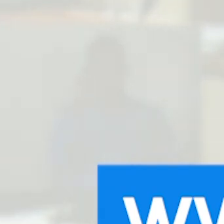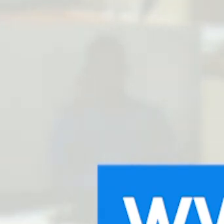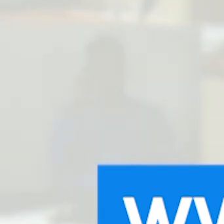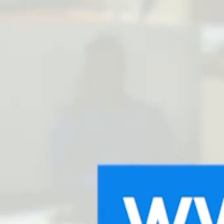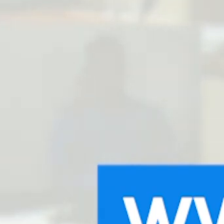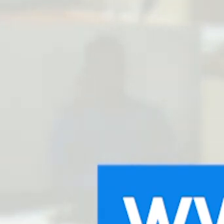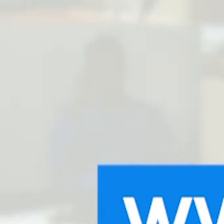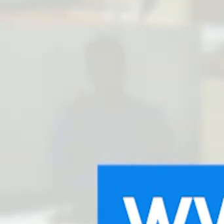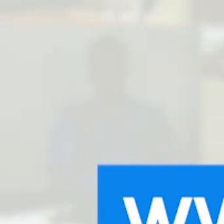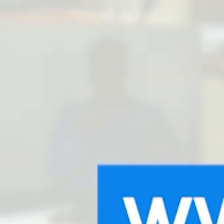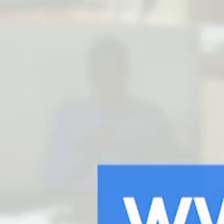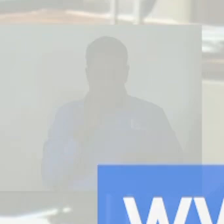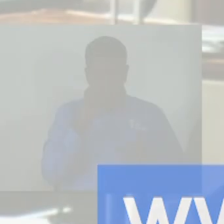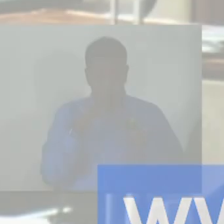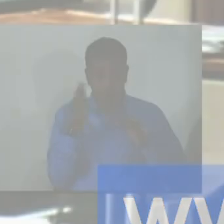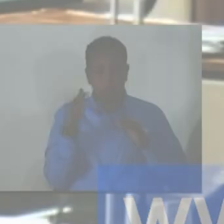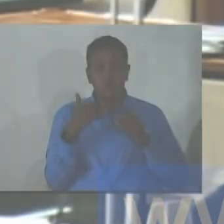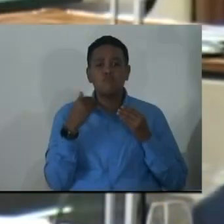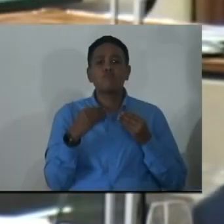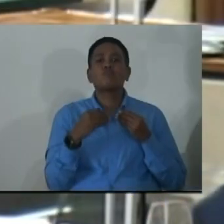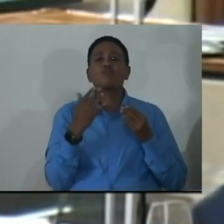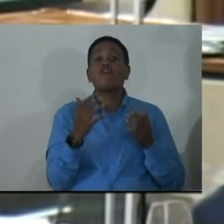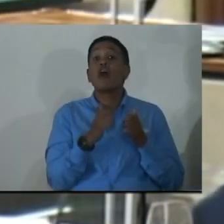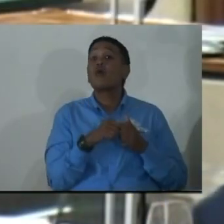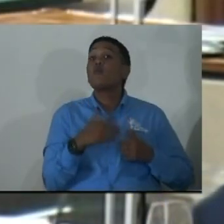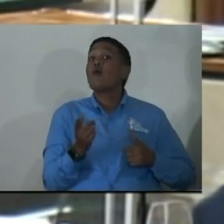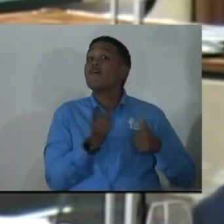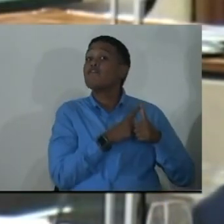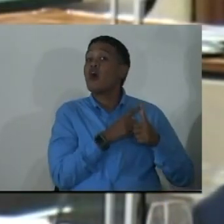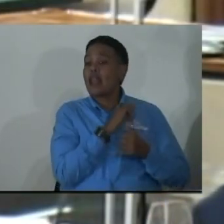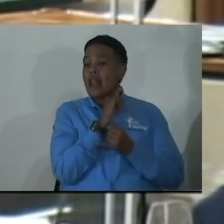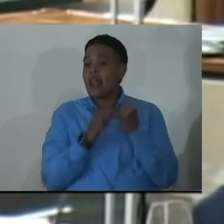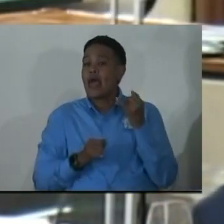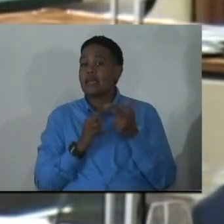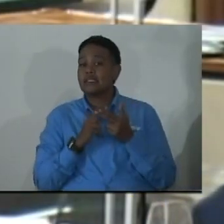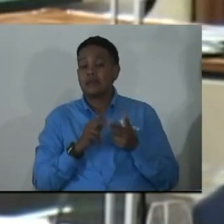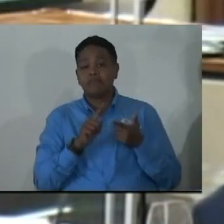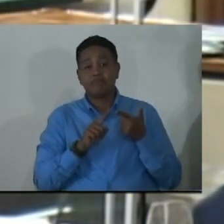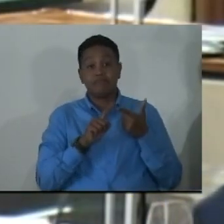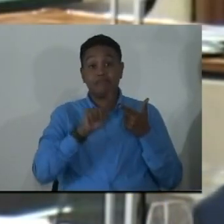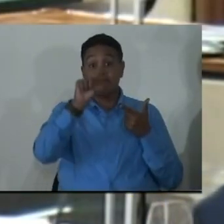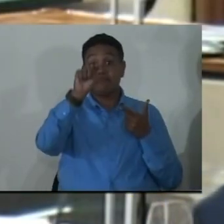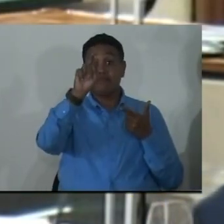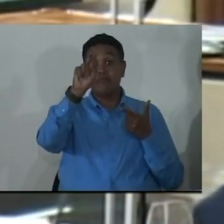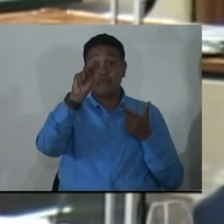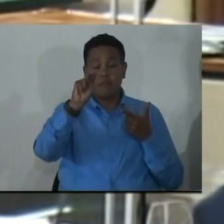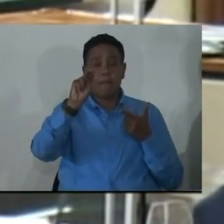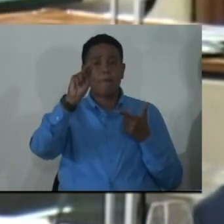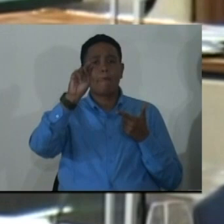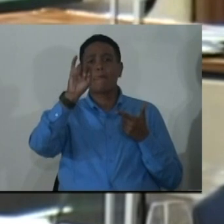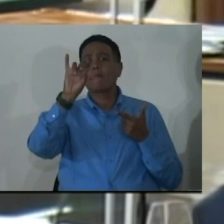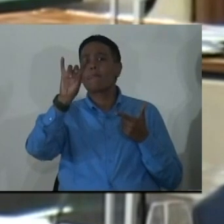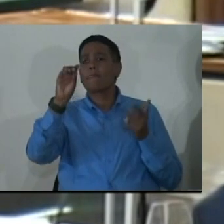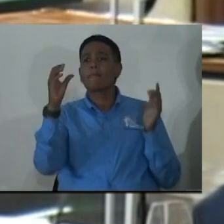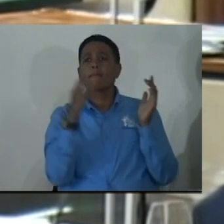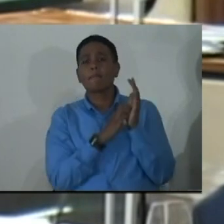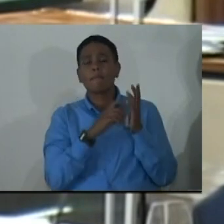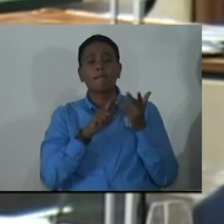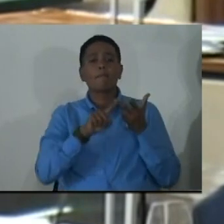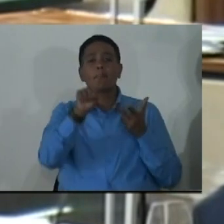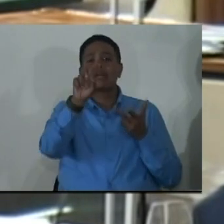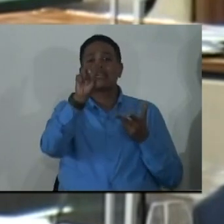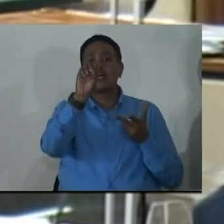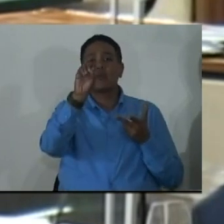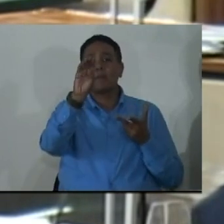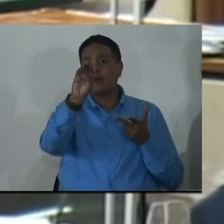www.wecare.gov.jm and provide, along with their first and last names, their TRN or their government-issued identification, their date of